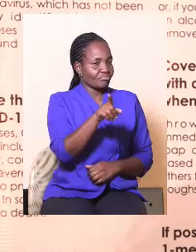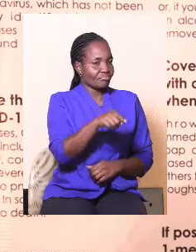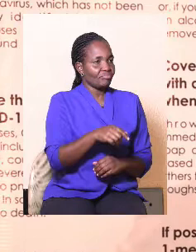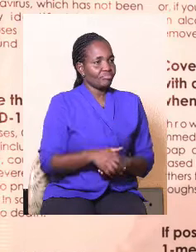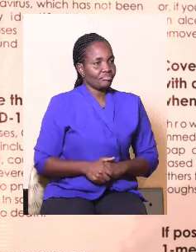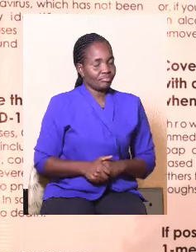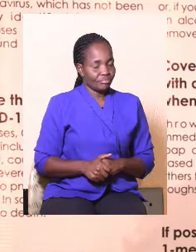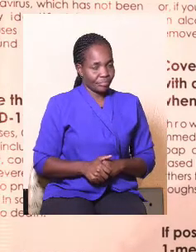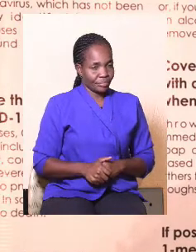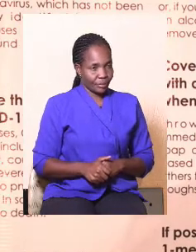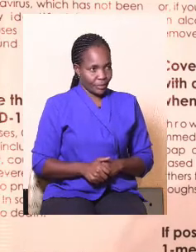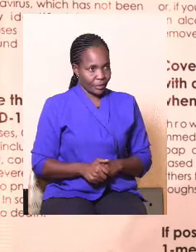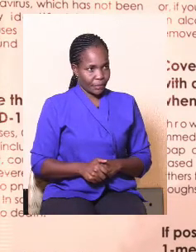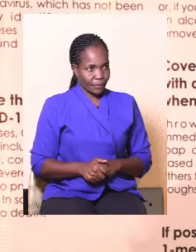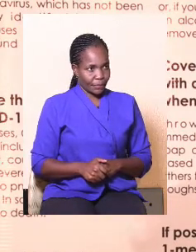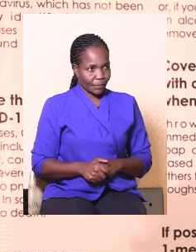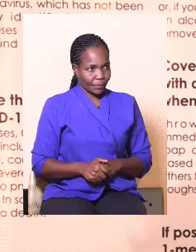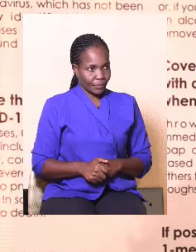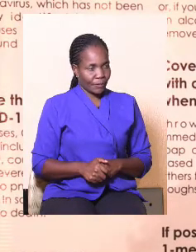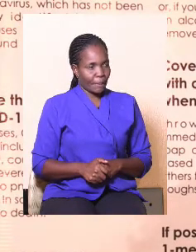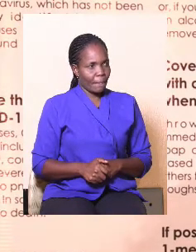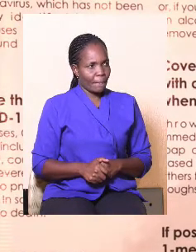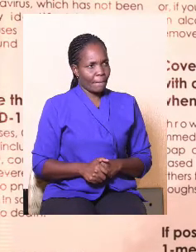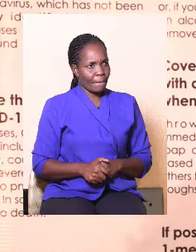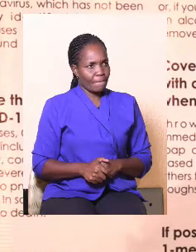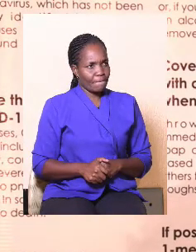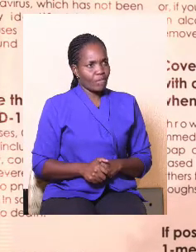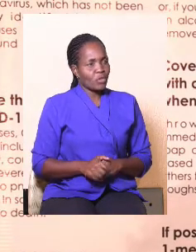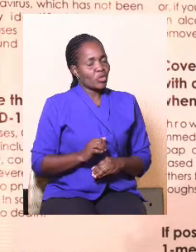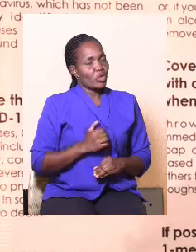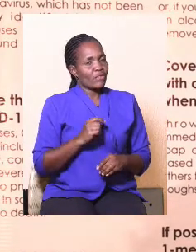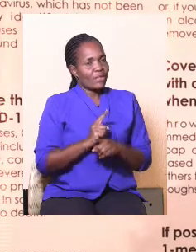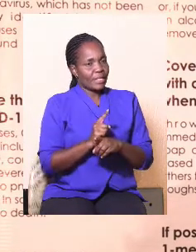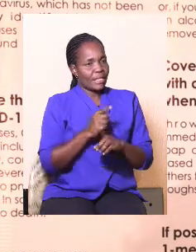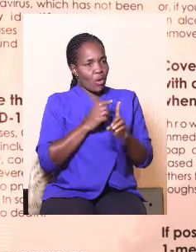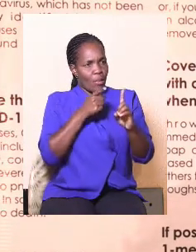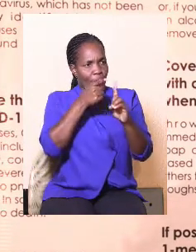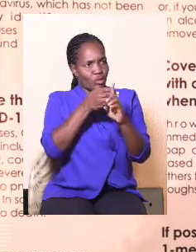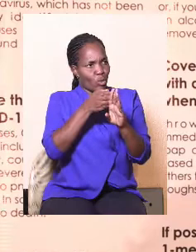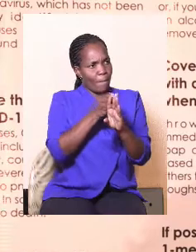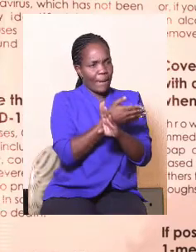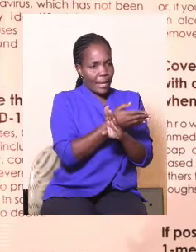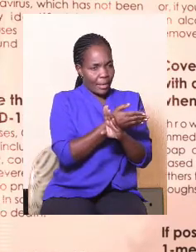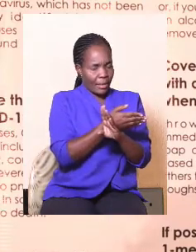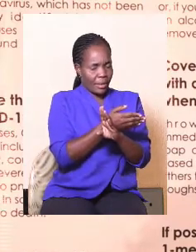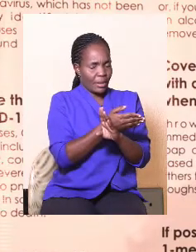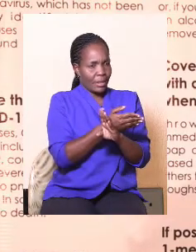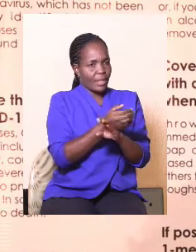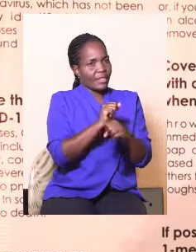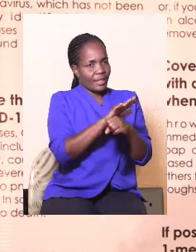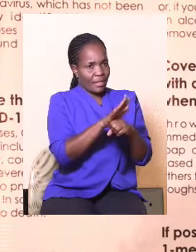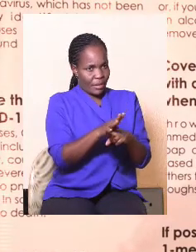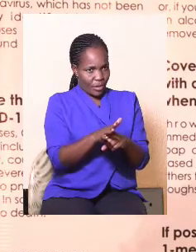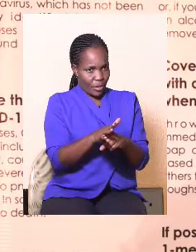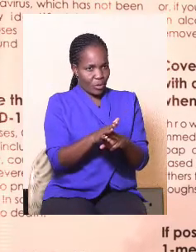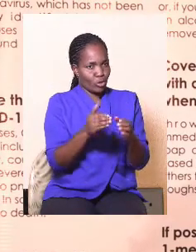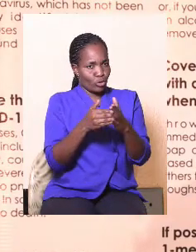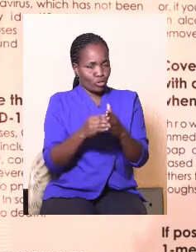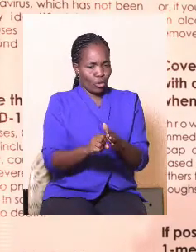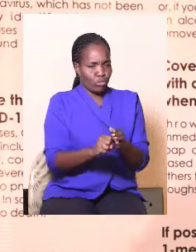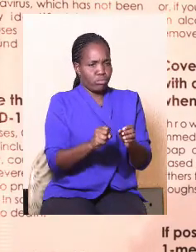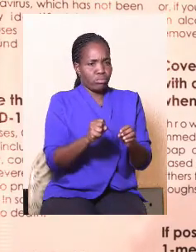limit the transmission. That's why you are restricting movements. Secondly, you also want to buy some time. You want to get yourself ready so